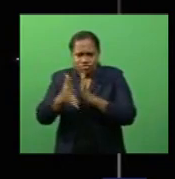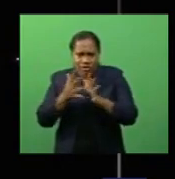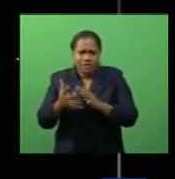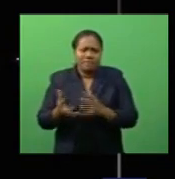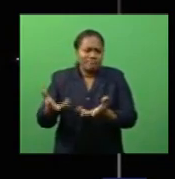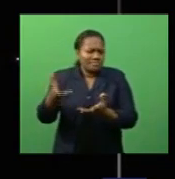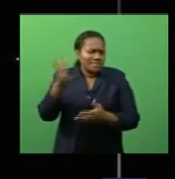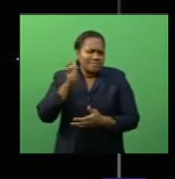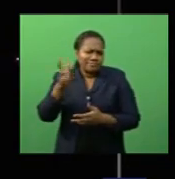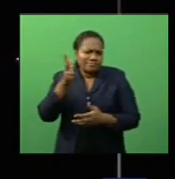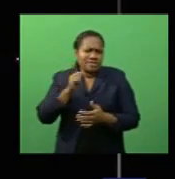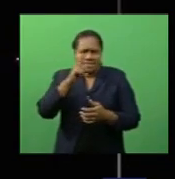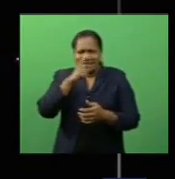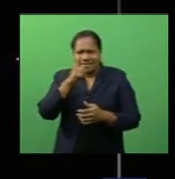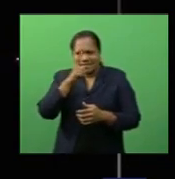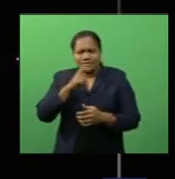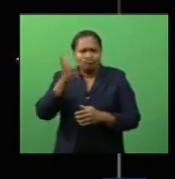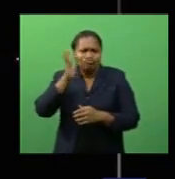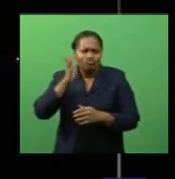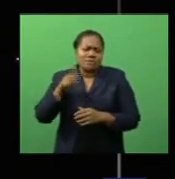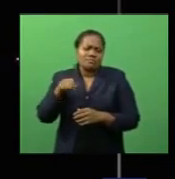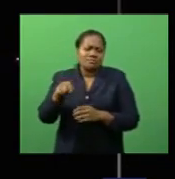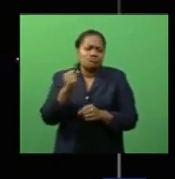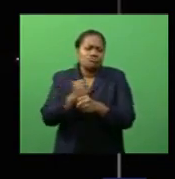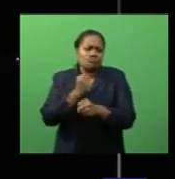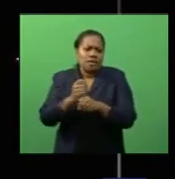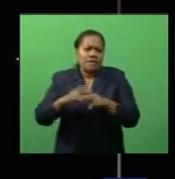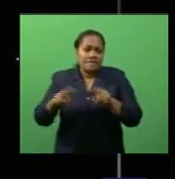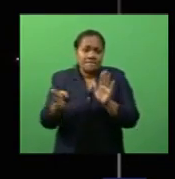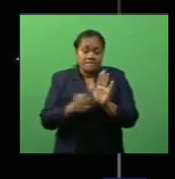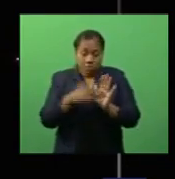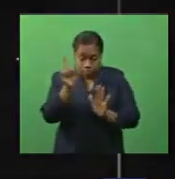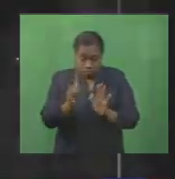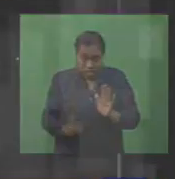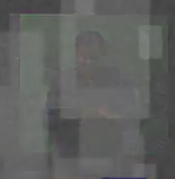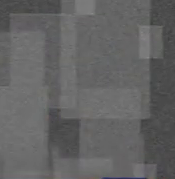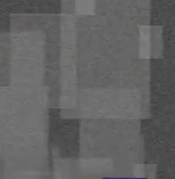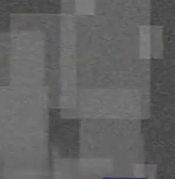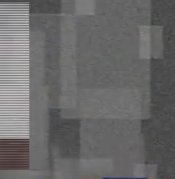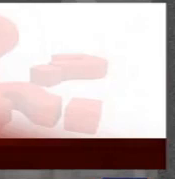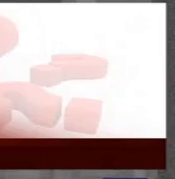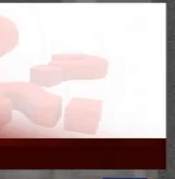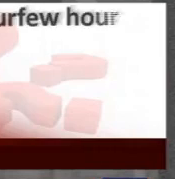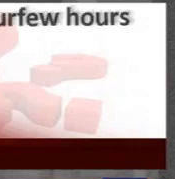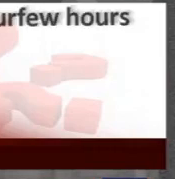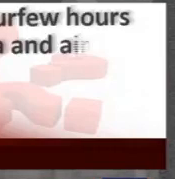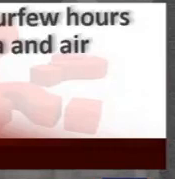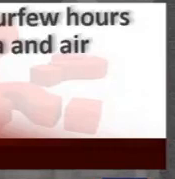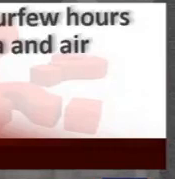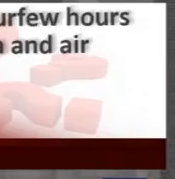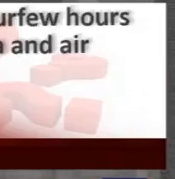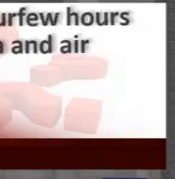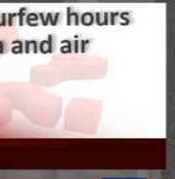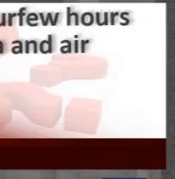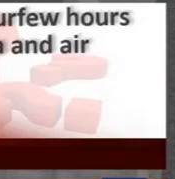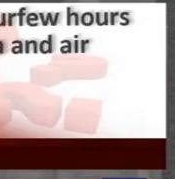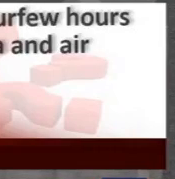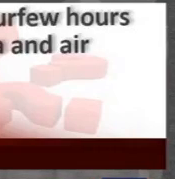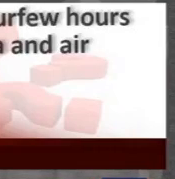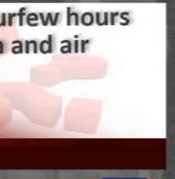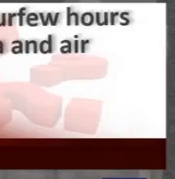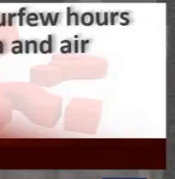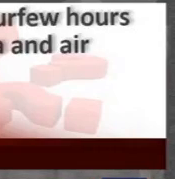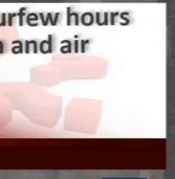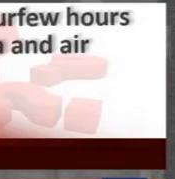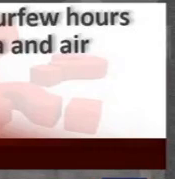radio station Gold FM. Our poll question this week we're asking, is the timing right to relax the curfew hours and resumption